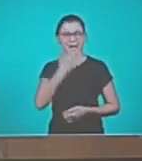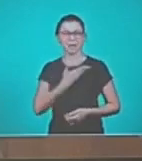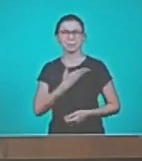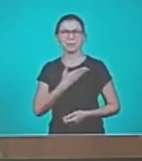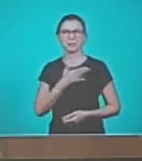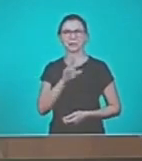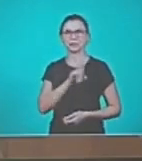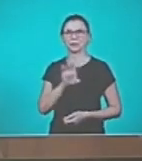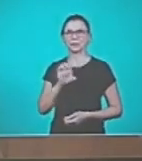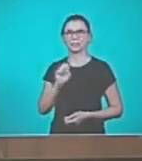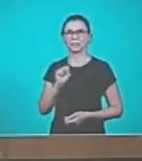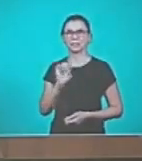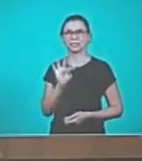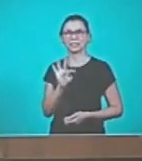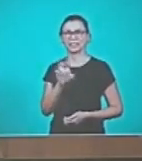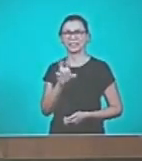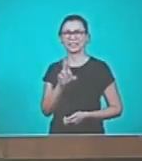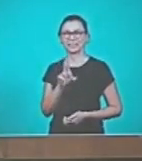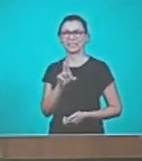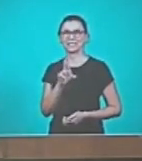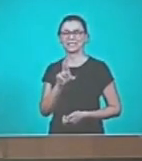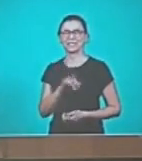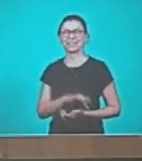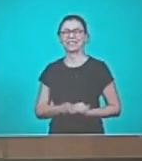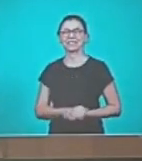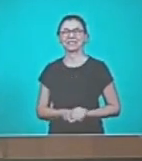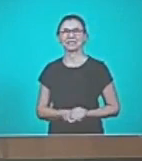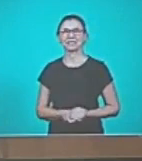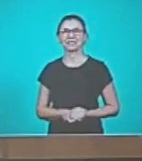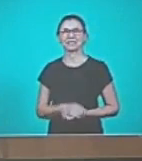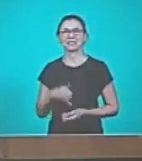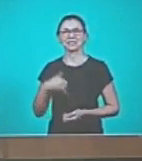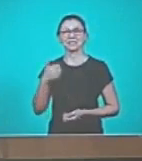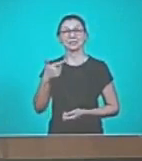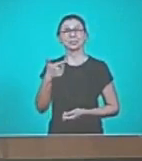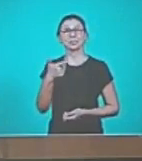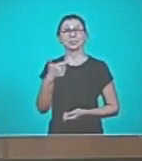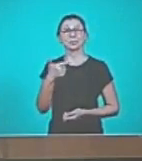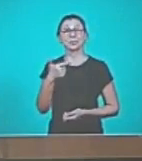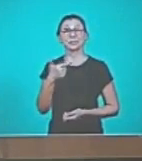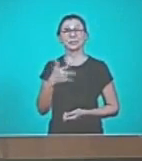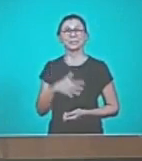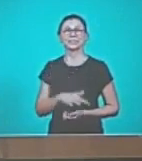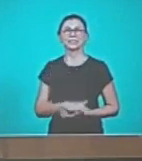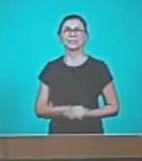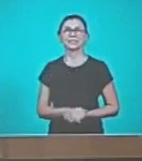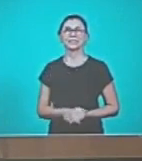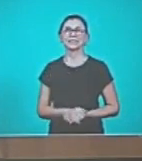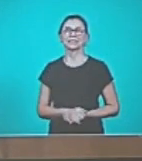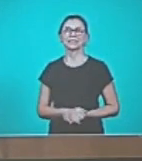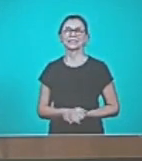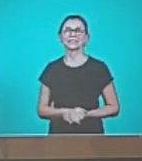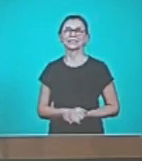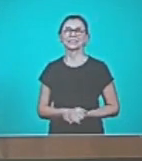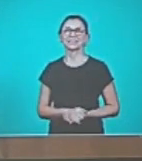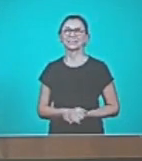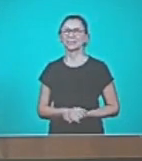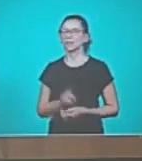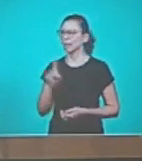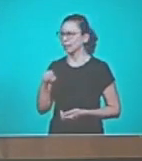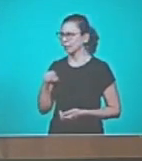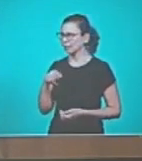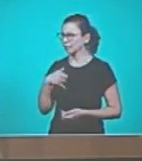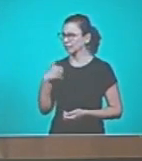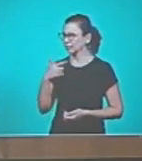friend. She's Esther. She's that little friend. She's 12 years old. Here it is.